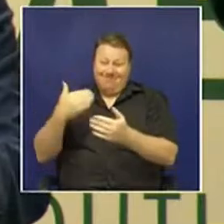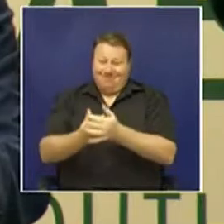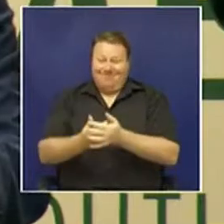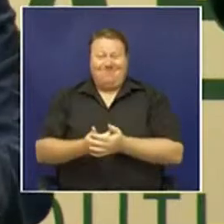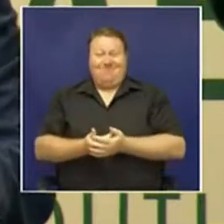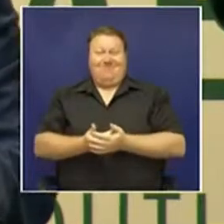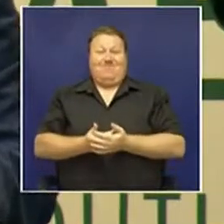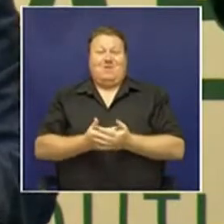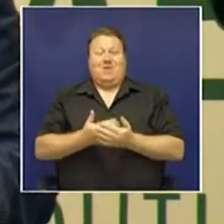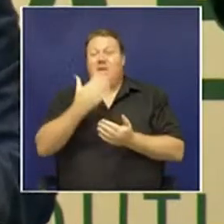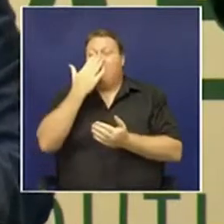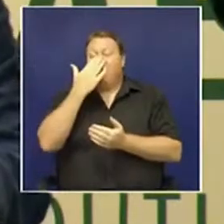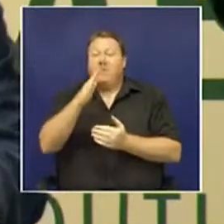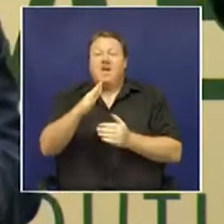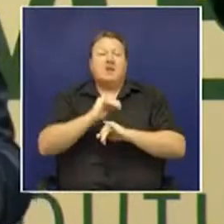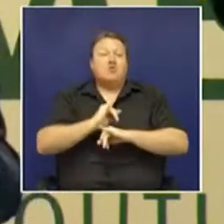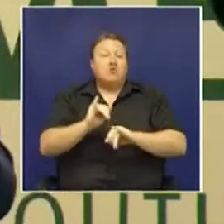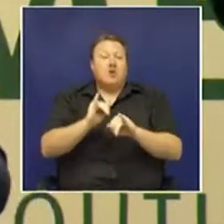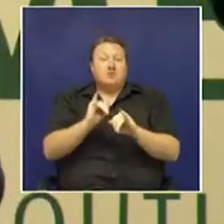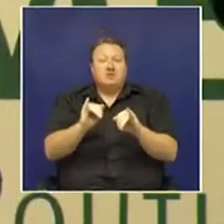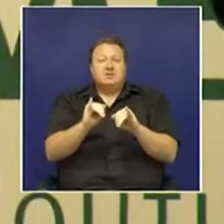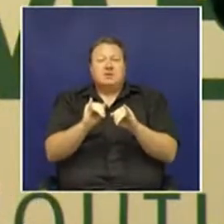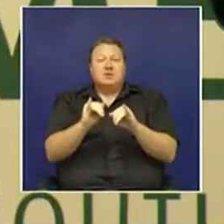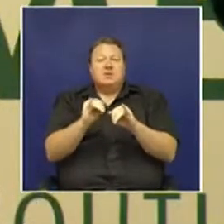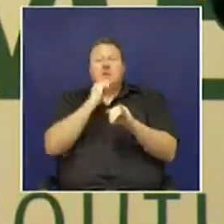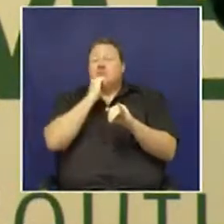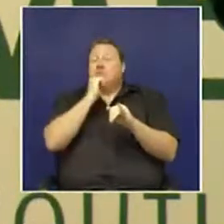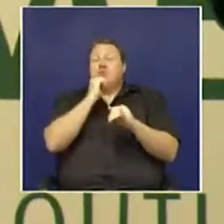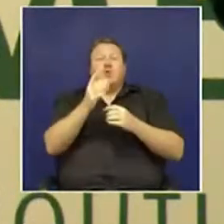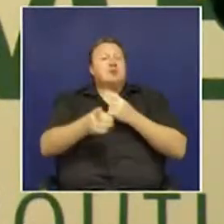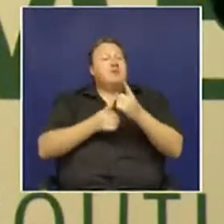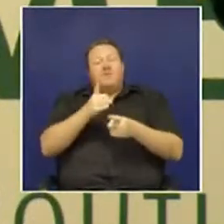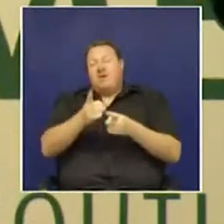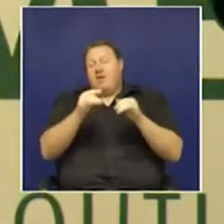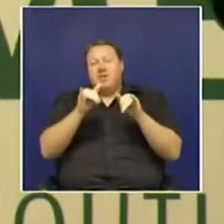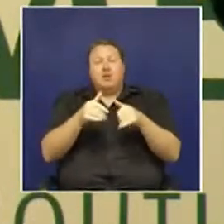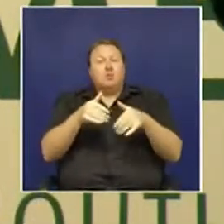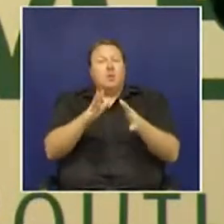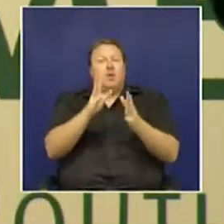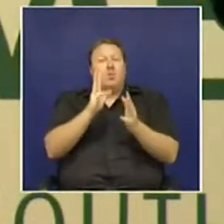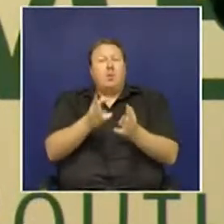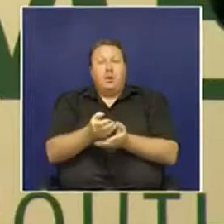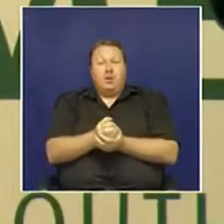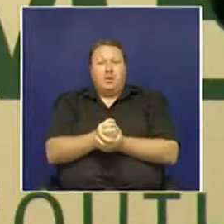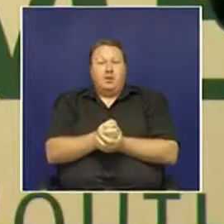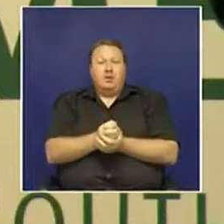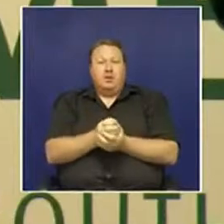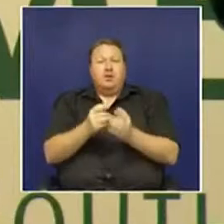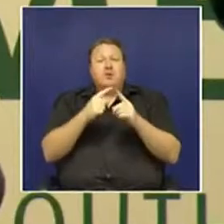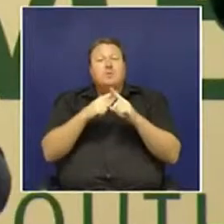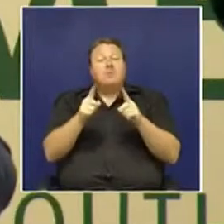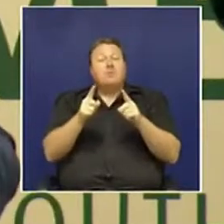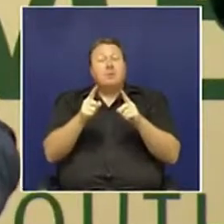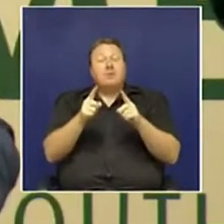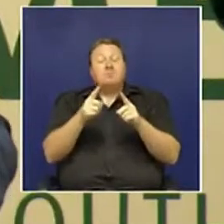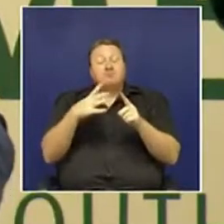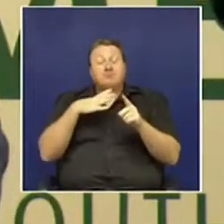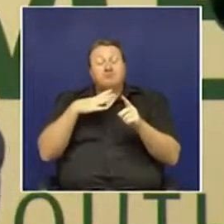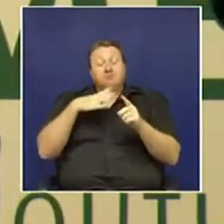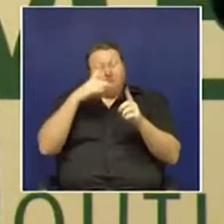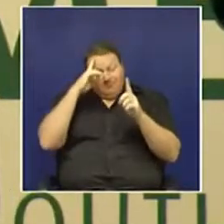chose not to be defined by it. Instead, we turned it into a catalyst for